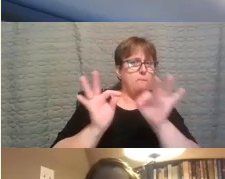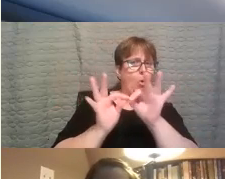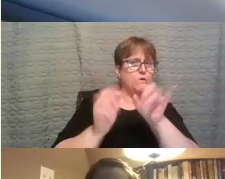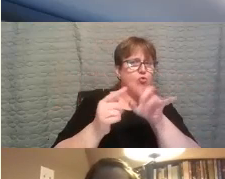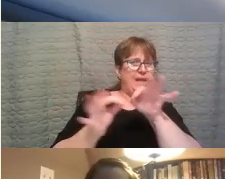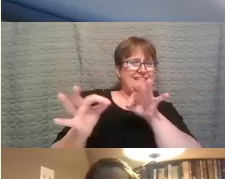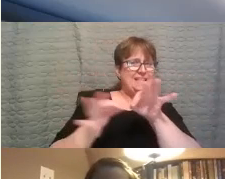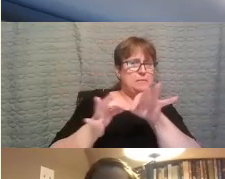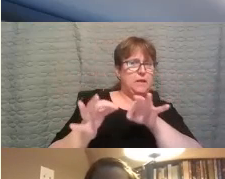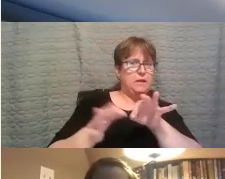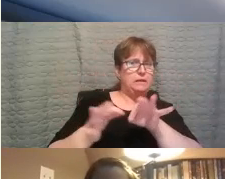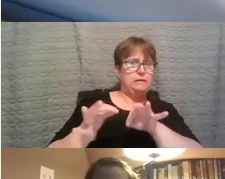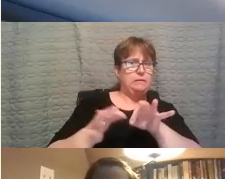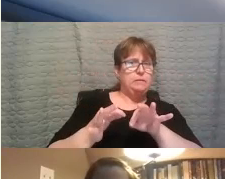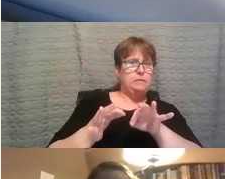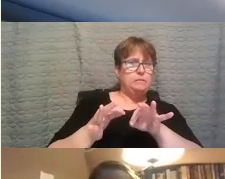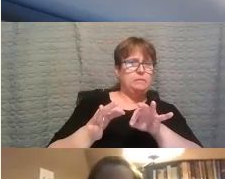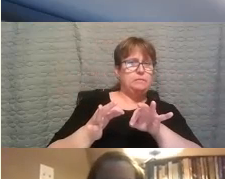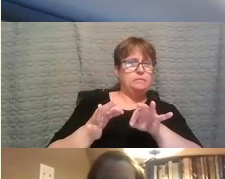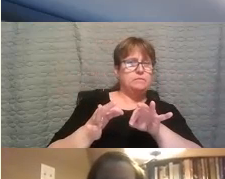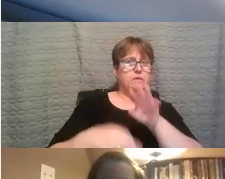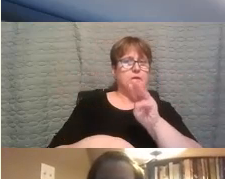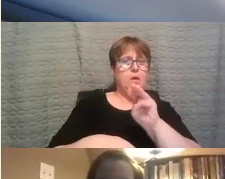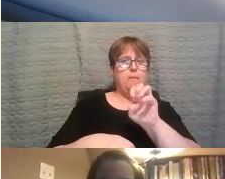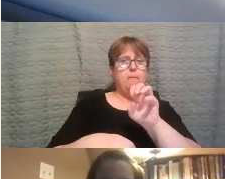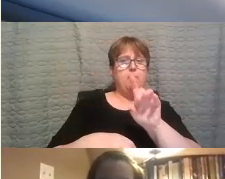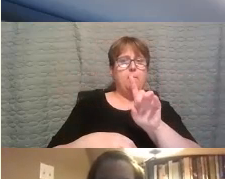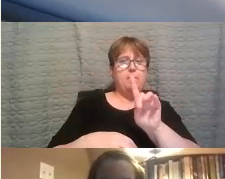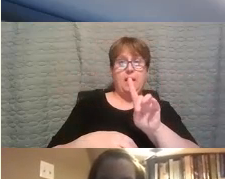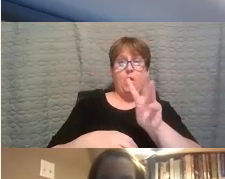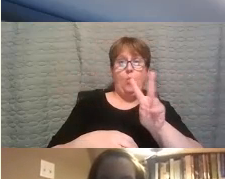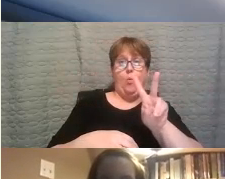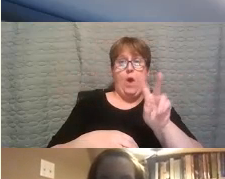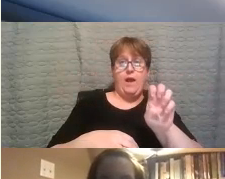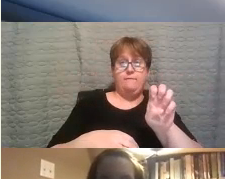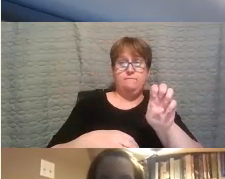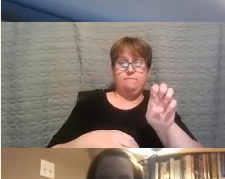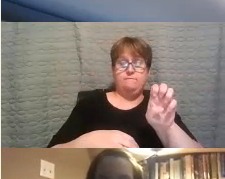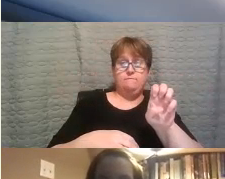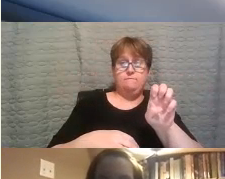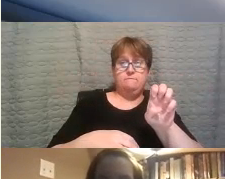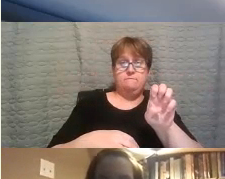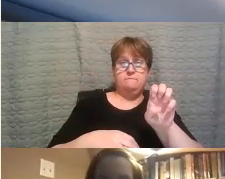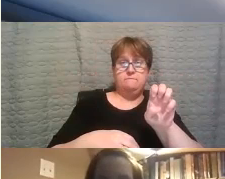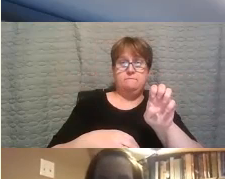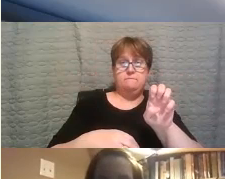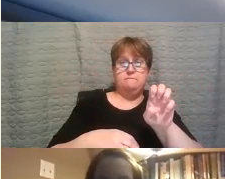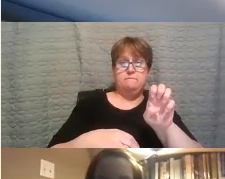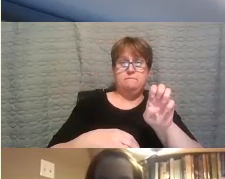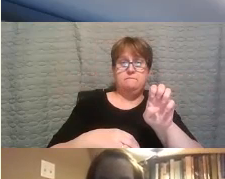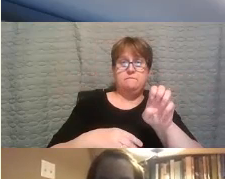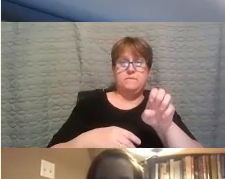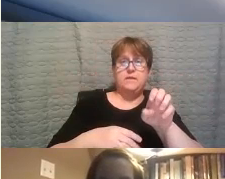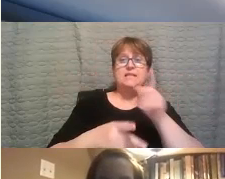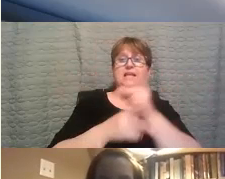explain that the midwife in Guatemala are covering at least